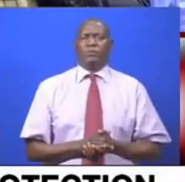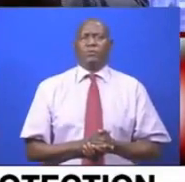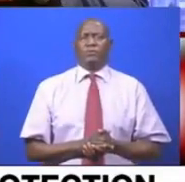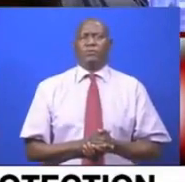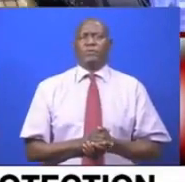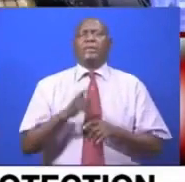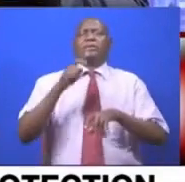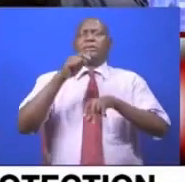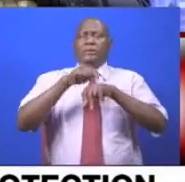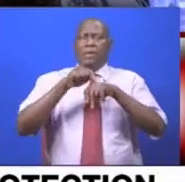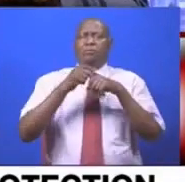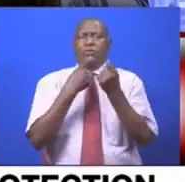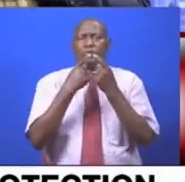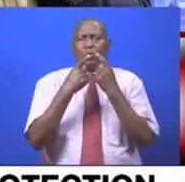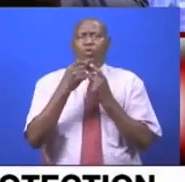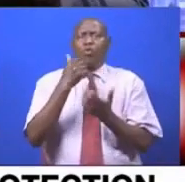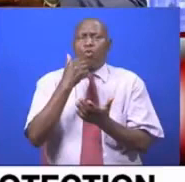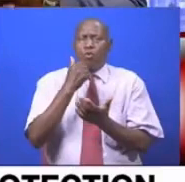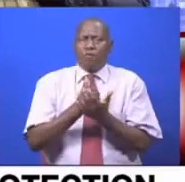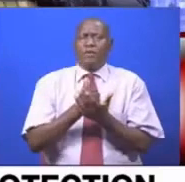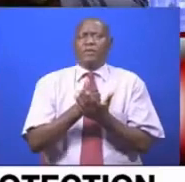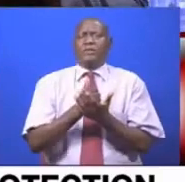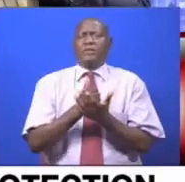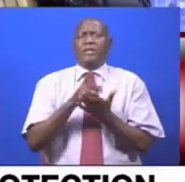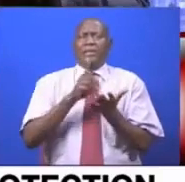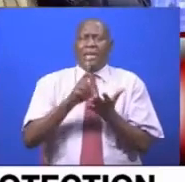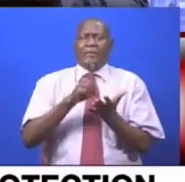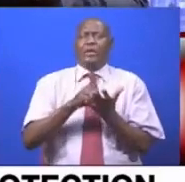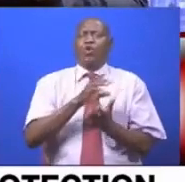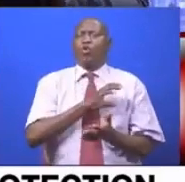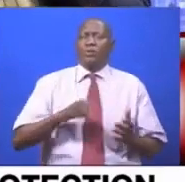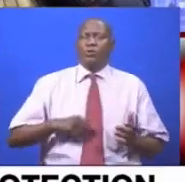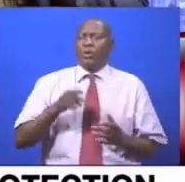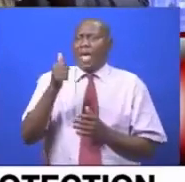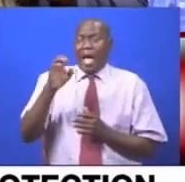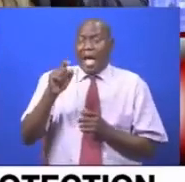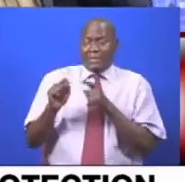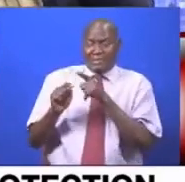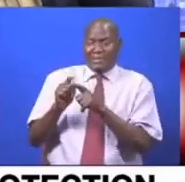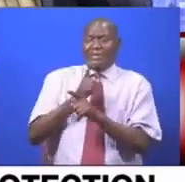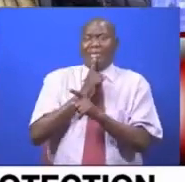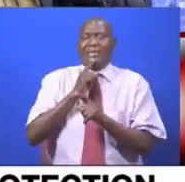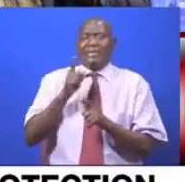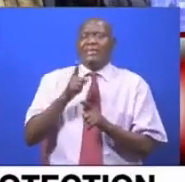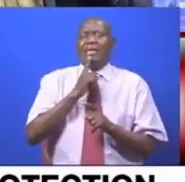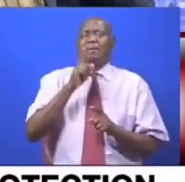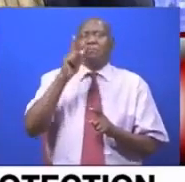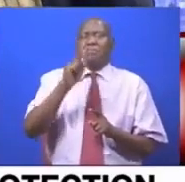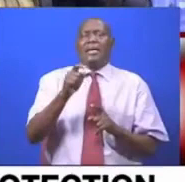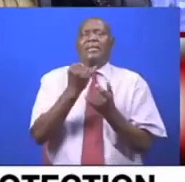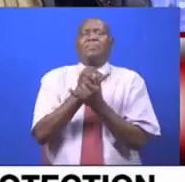of the Office of the Data Protection Commission, the Act itself says that it is supposed to be an